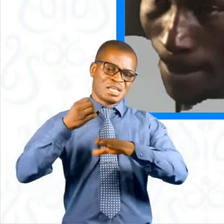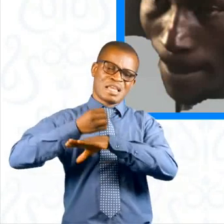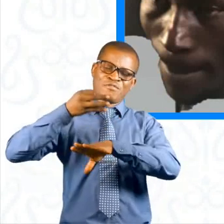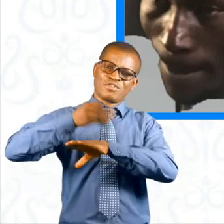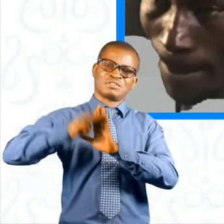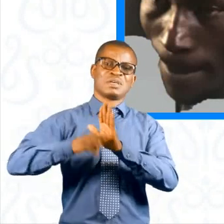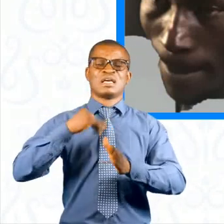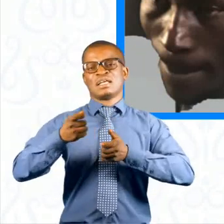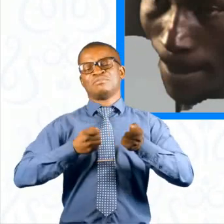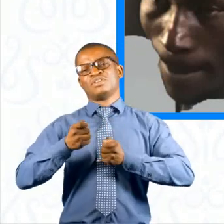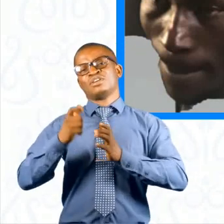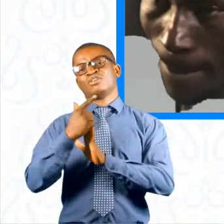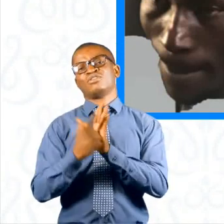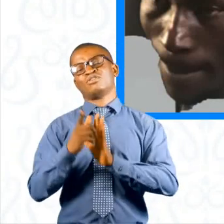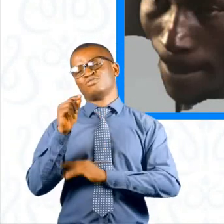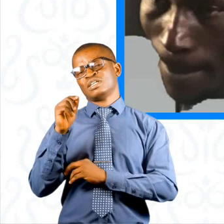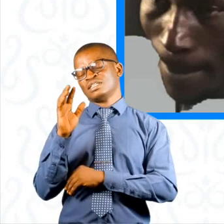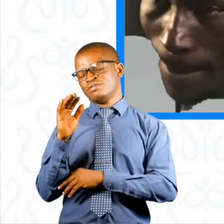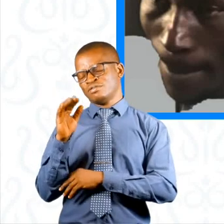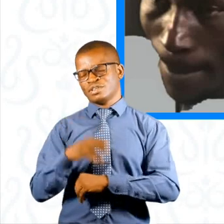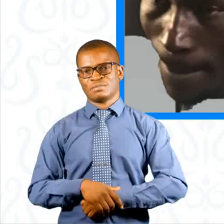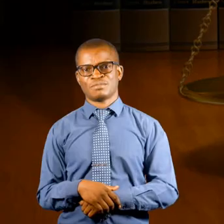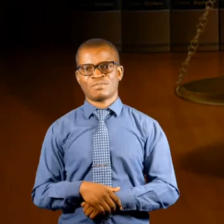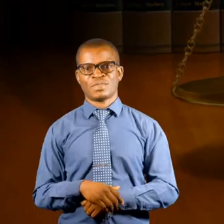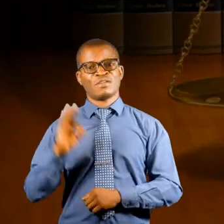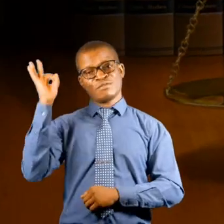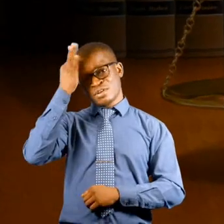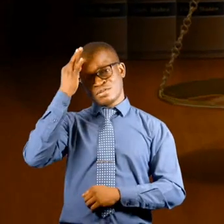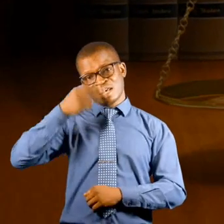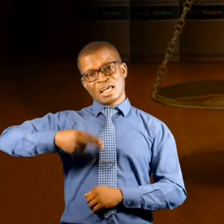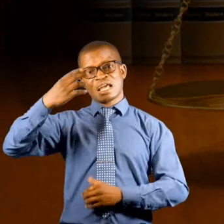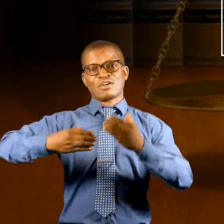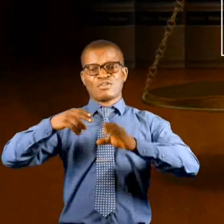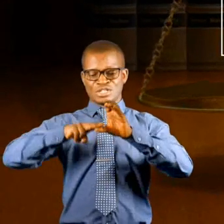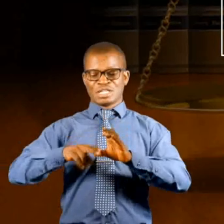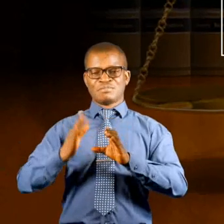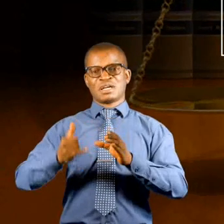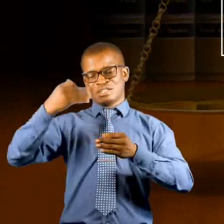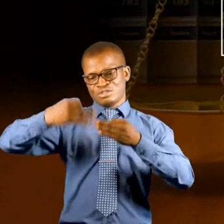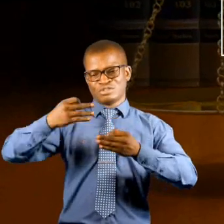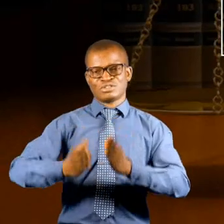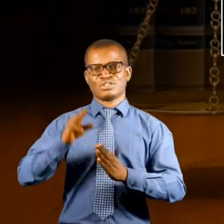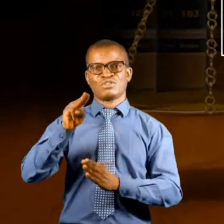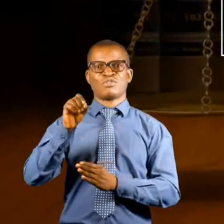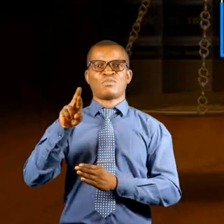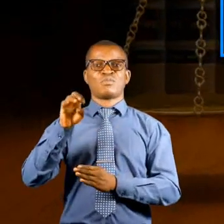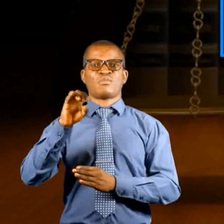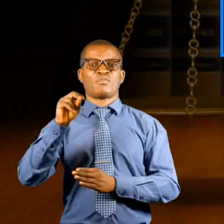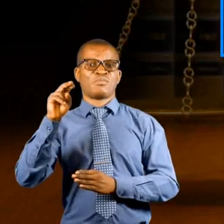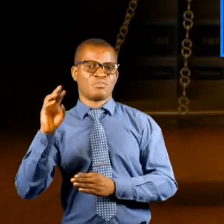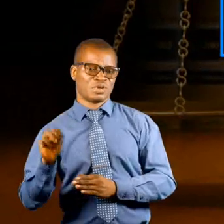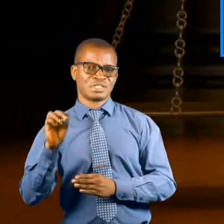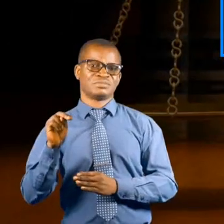Prohibition, Enforcement and Administration Act 2015. The Federal High Court, presided over by Honorable Justice